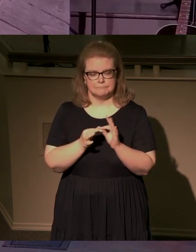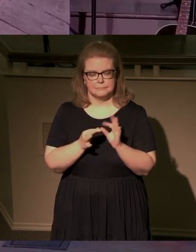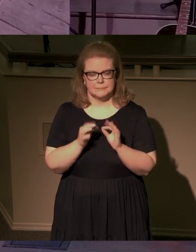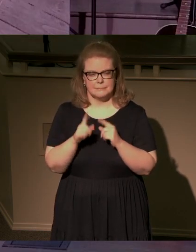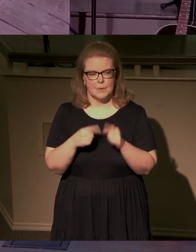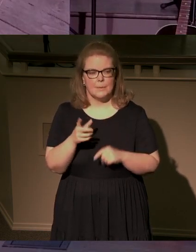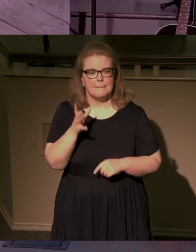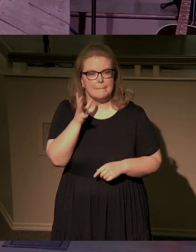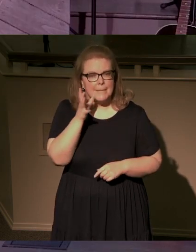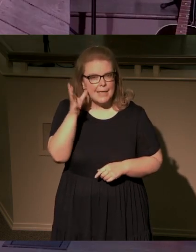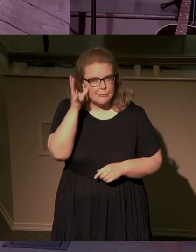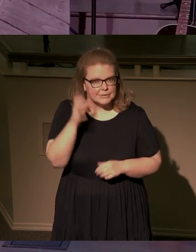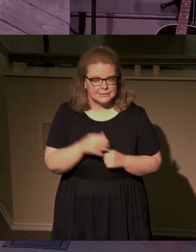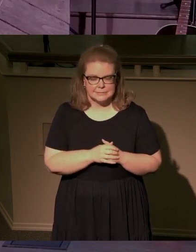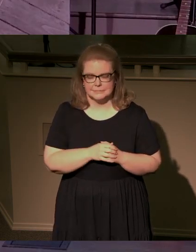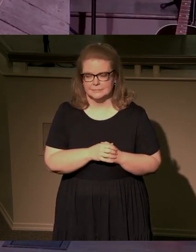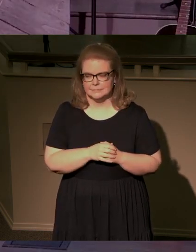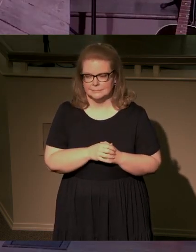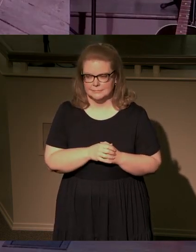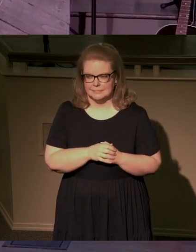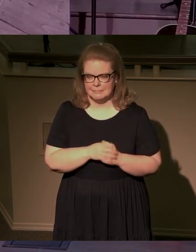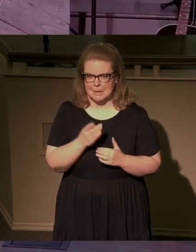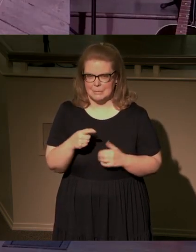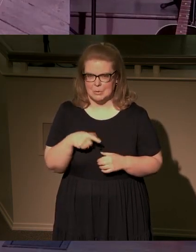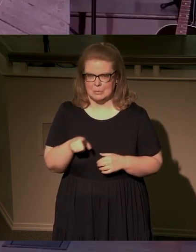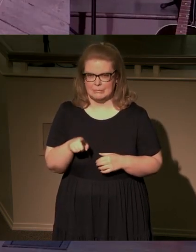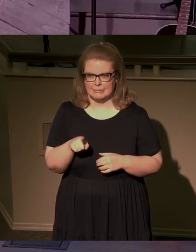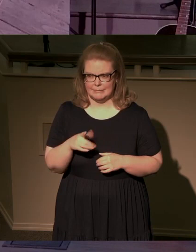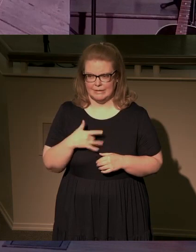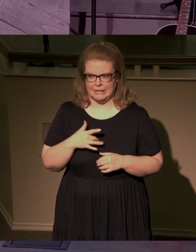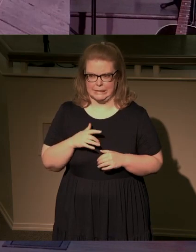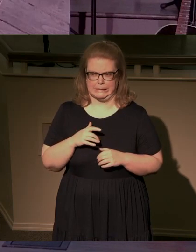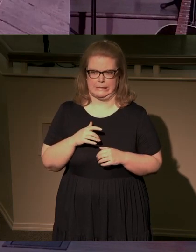I'll say that again. You don't seem to be as intimidated as you should be.